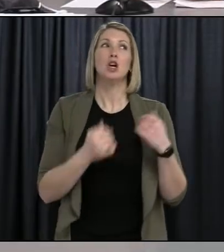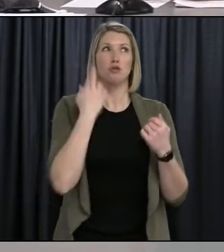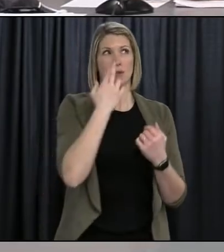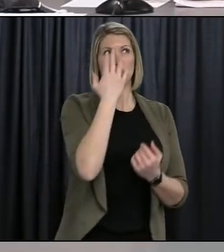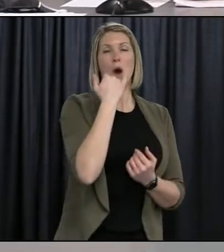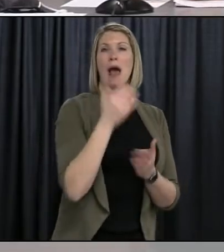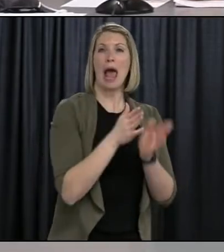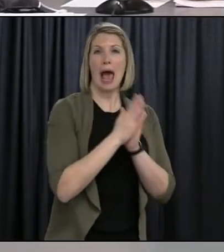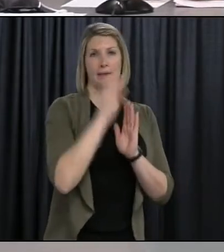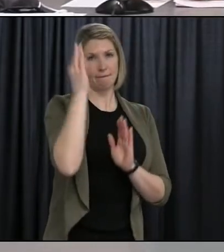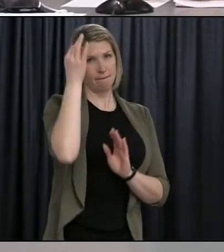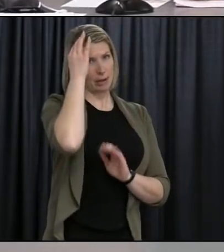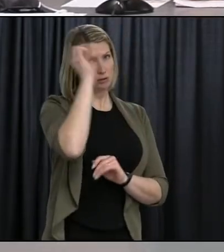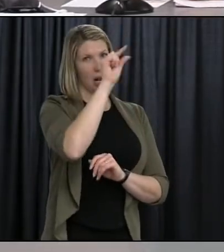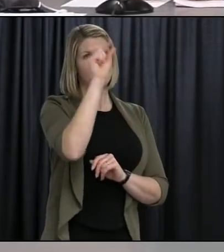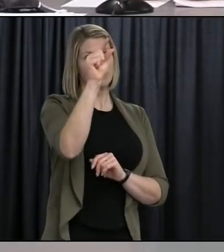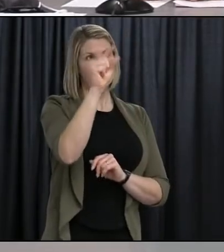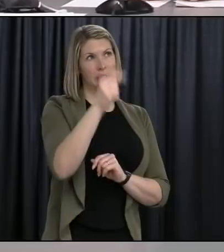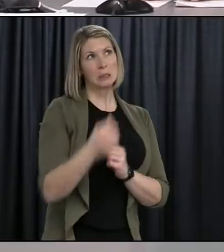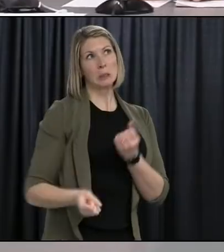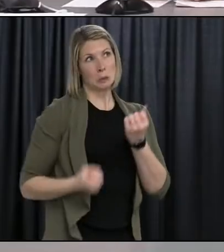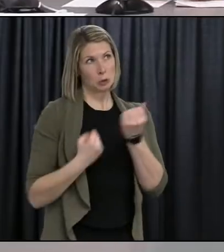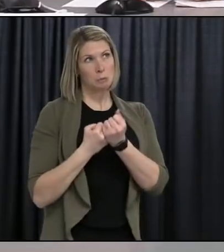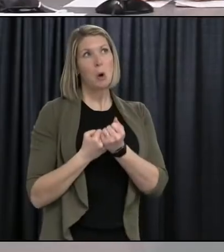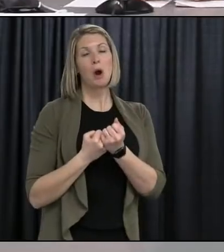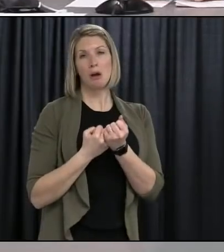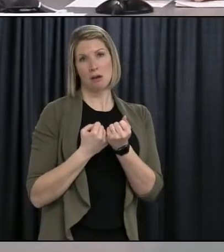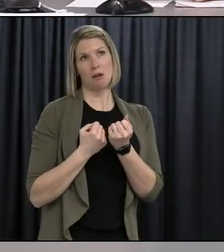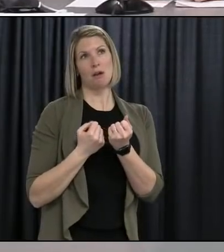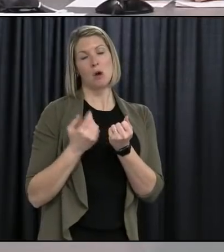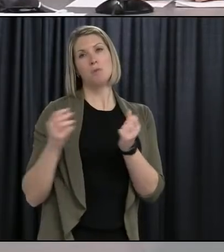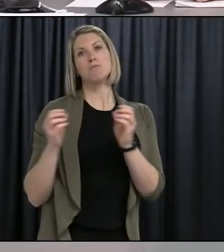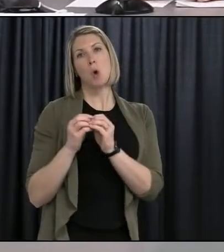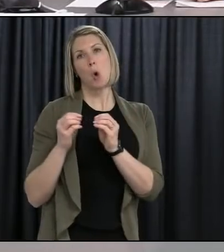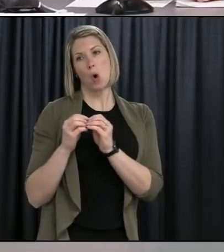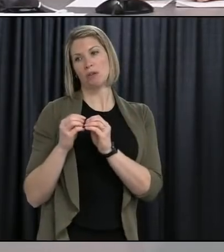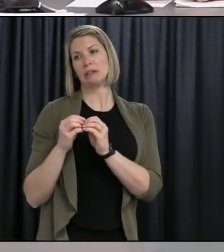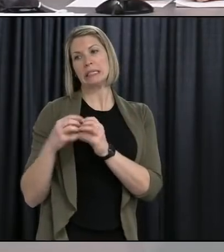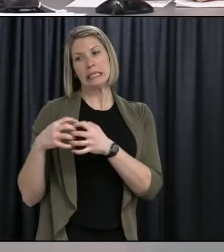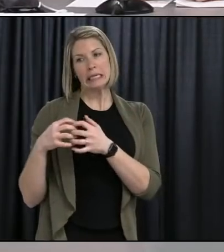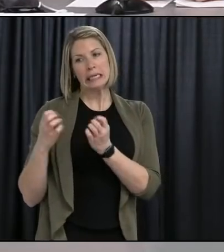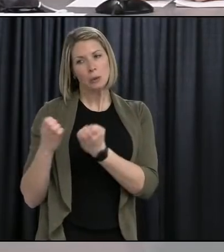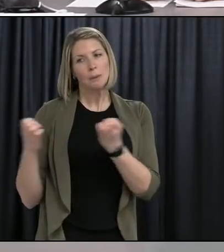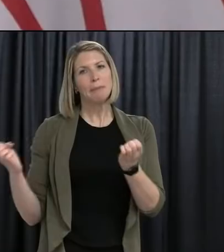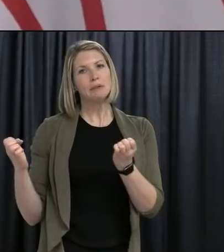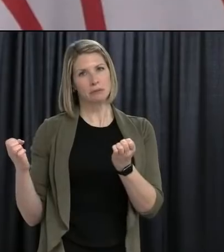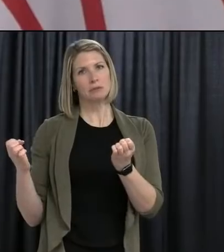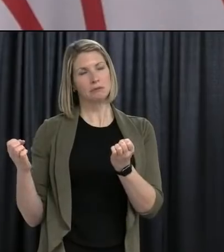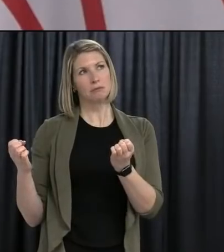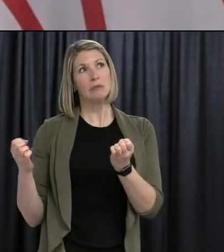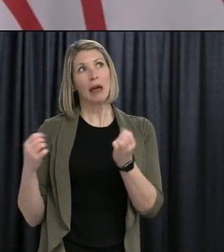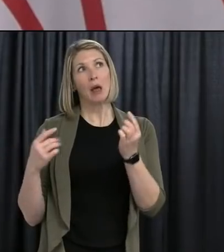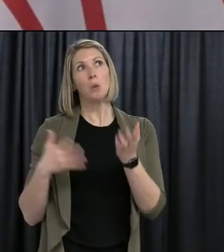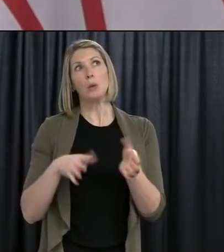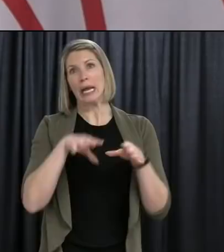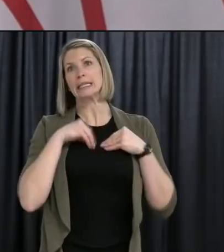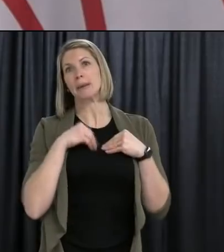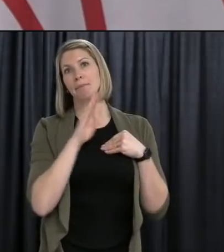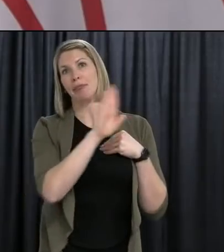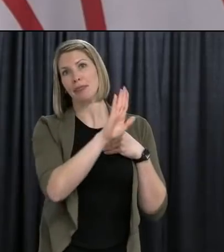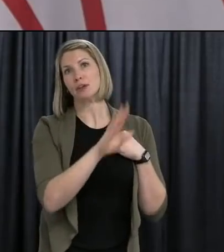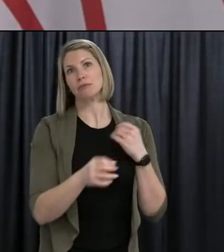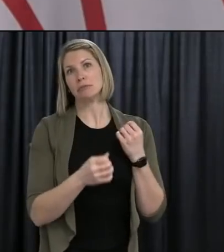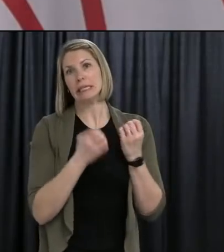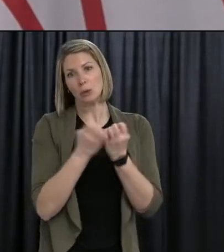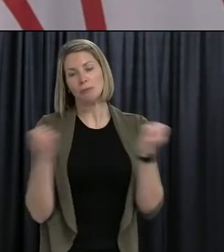government, and this was one of the ways that they said that they could help, and we certainly will take that help. And oftentimes